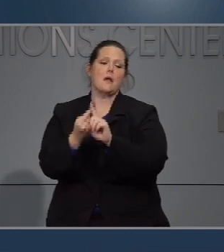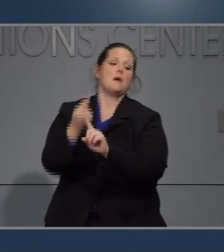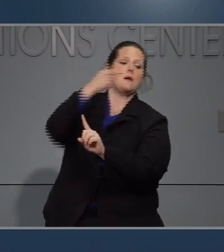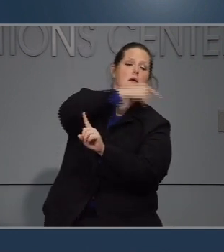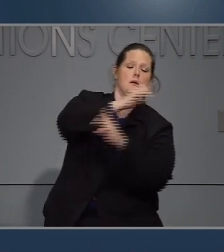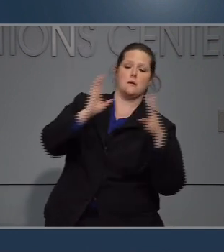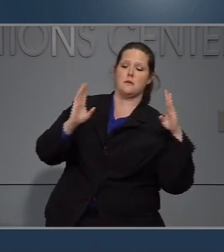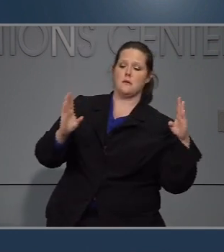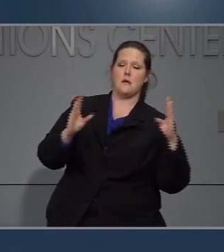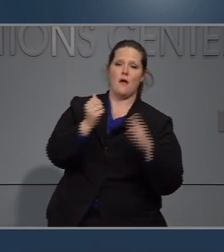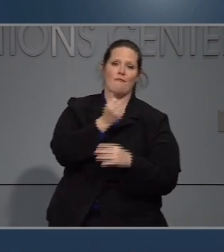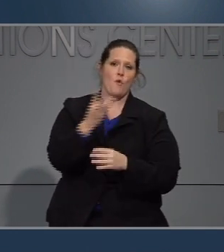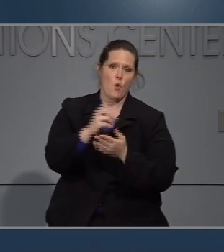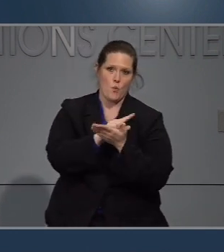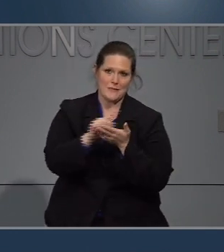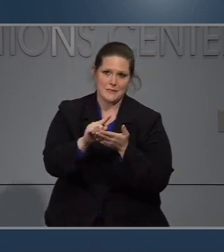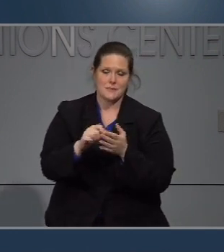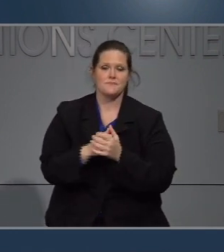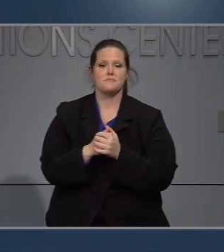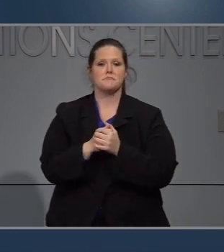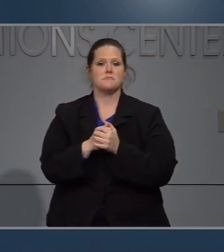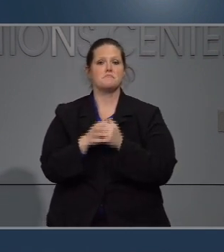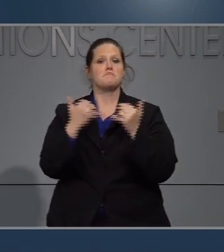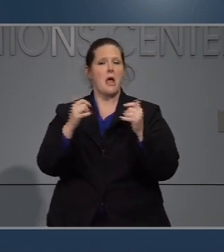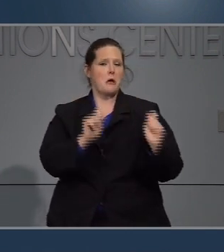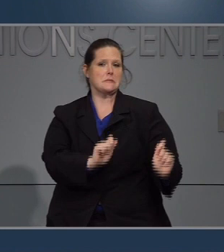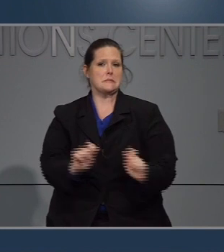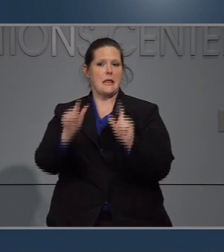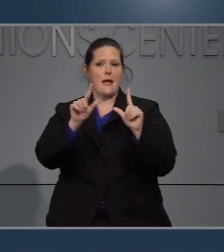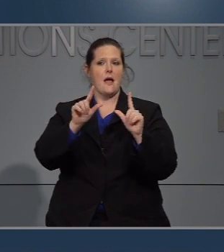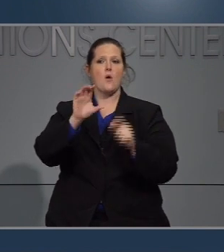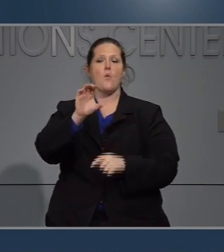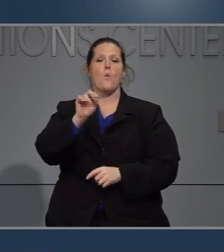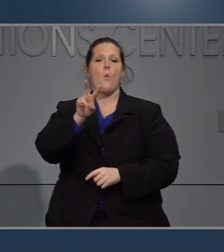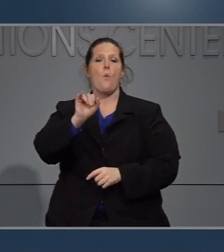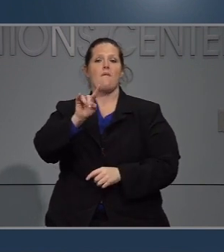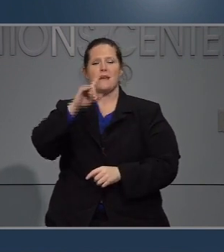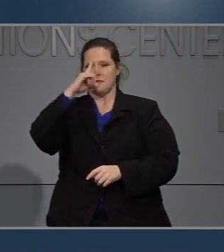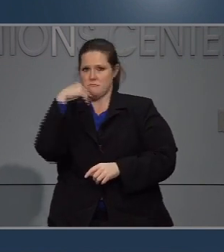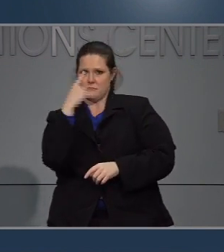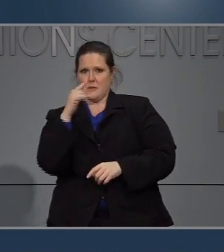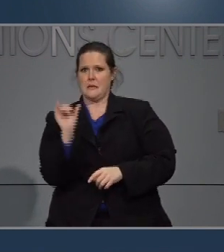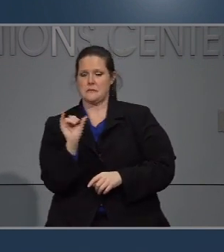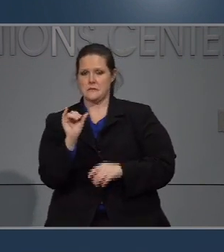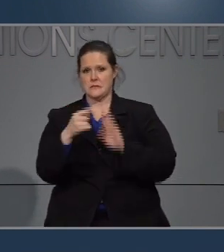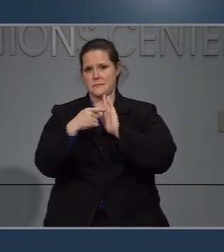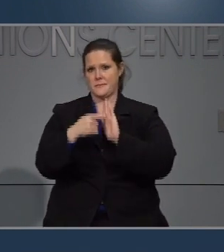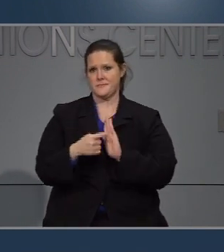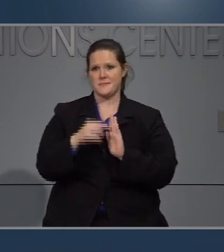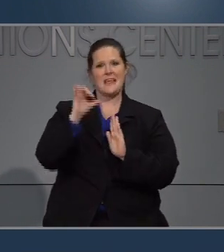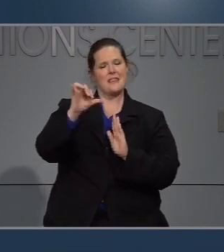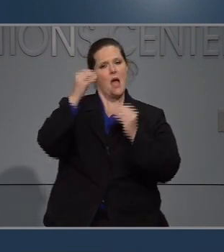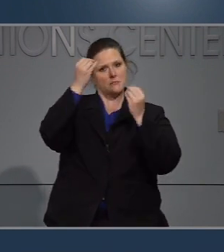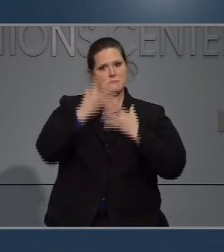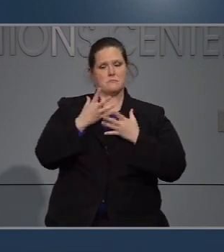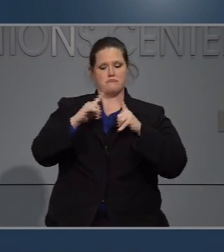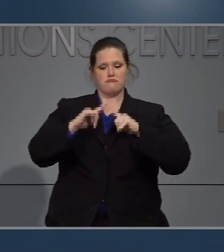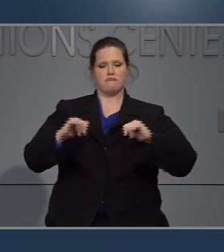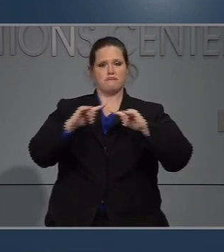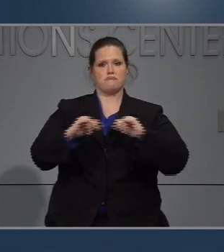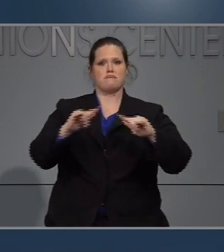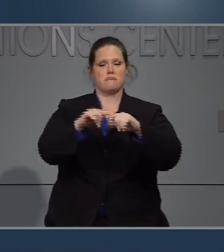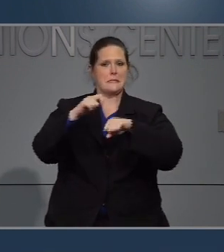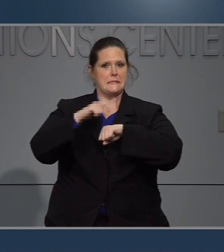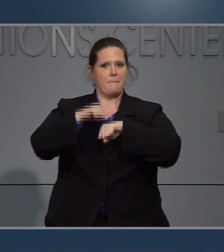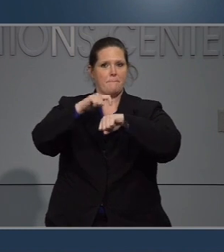emergency department with COVID-like symptoms. This is the most timely data we have, and it's our earliest detection